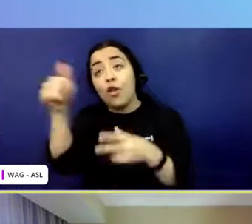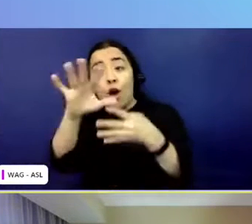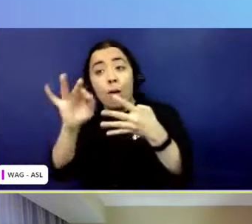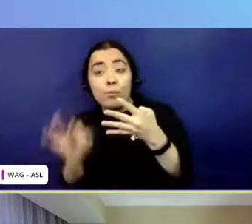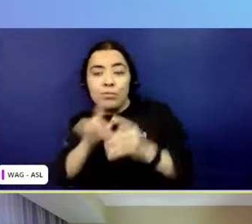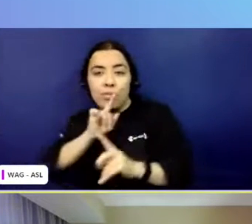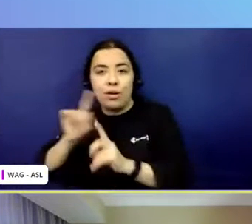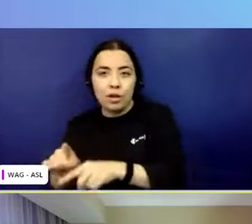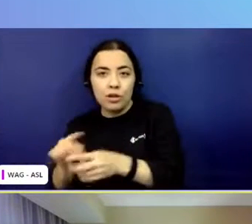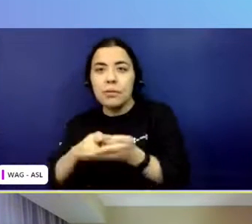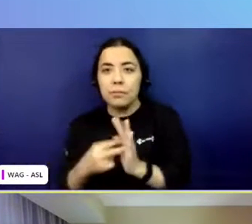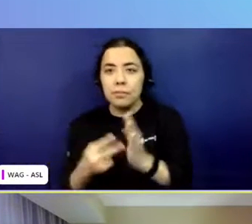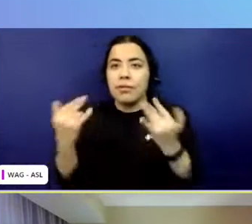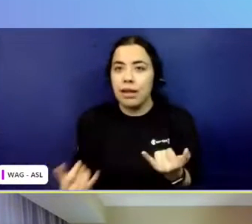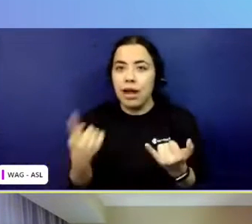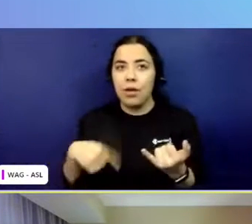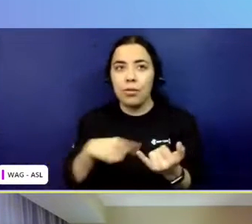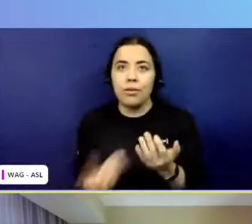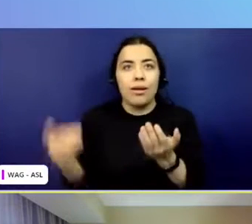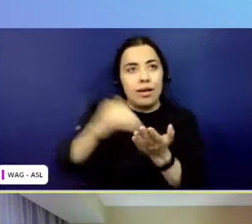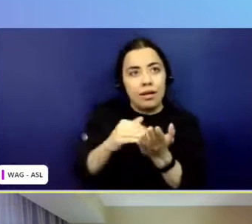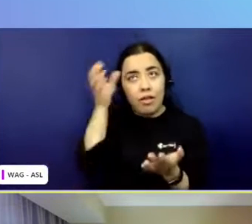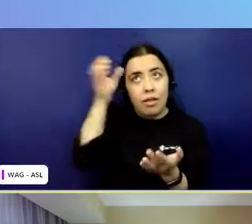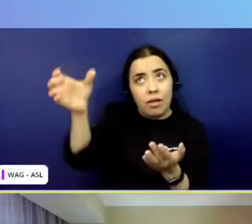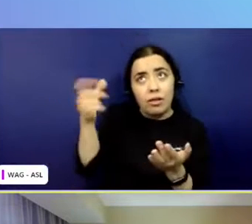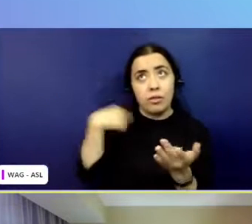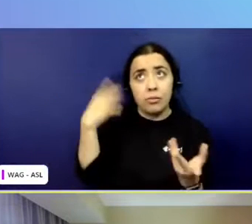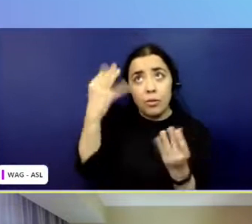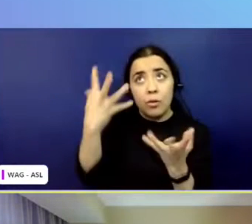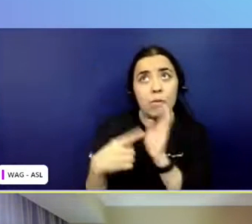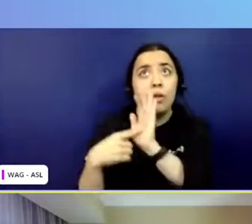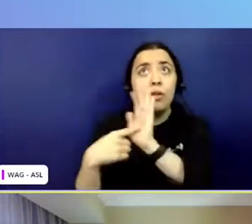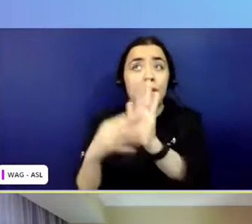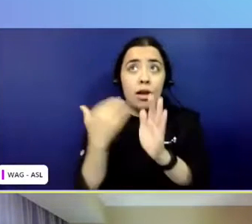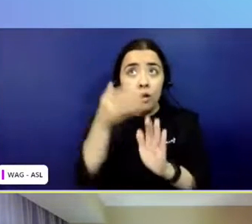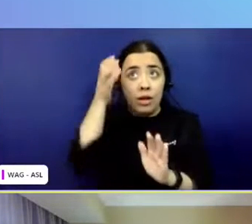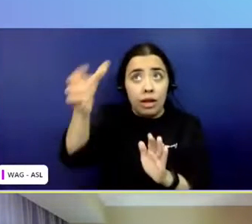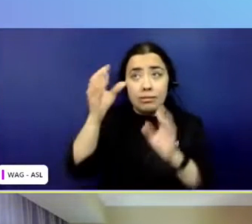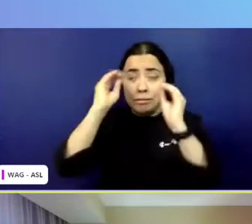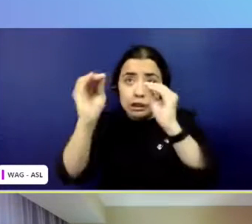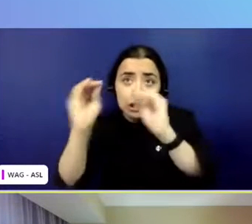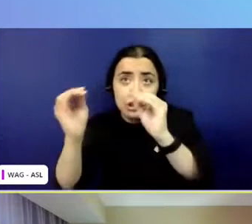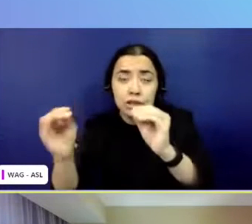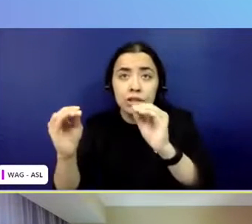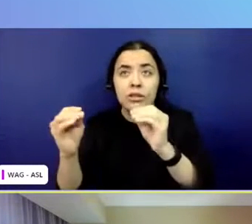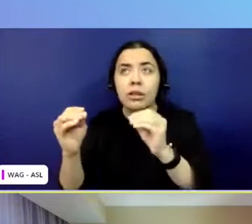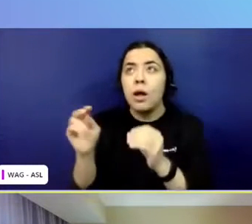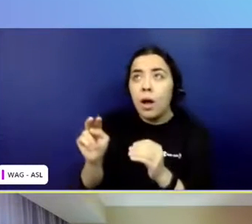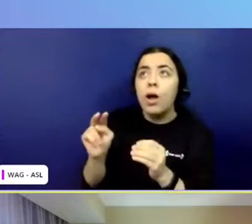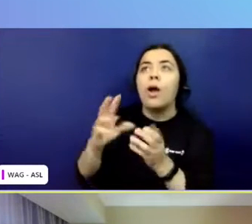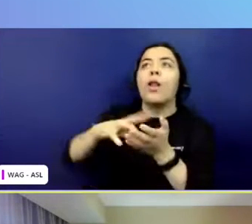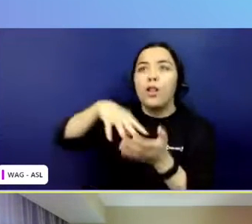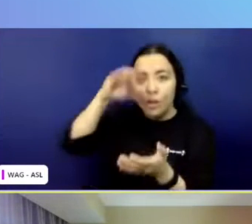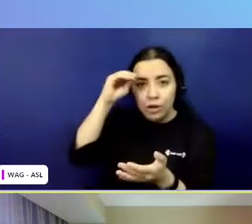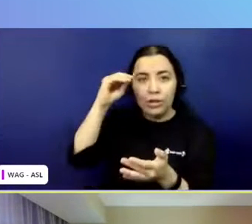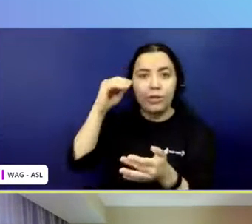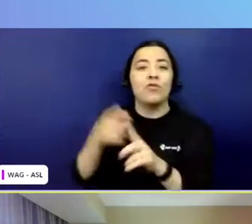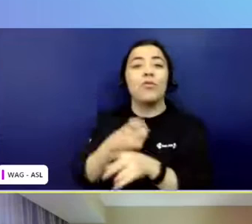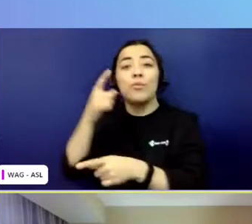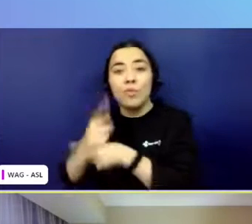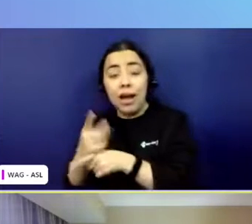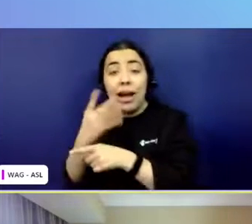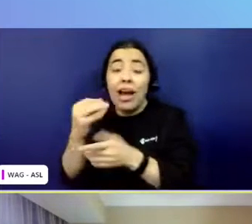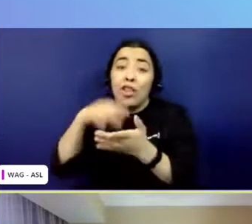And that reinforces the concepts that we're trying to get across. So teams, when they are all